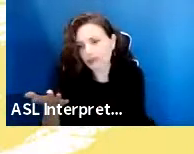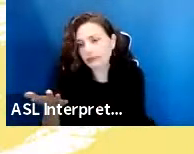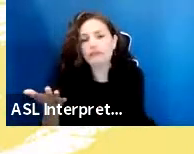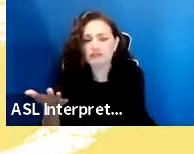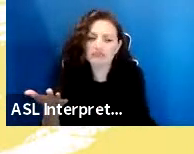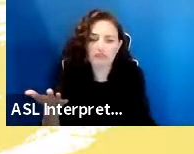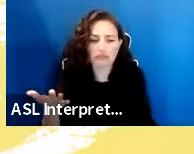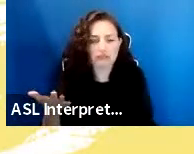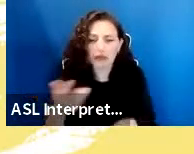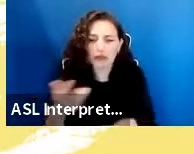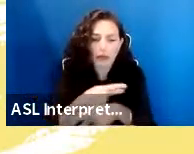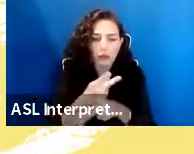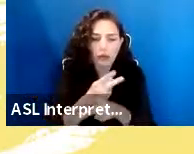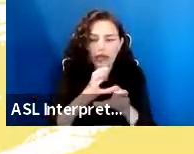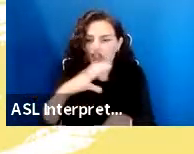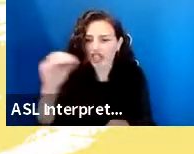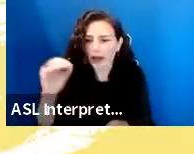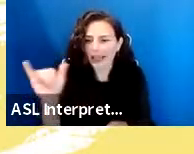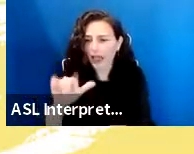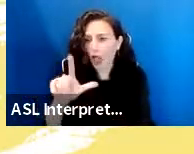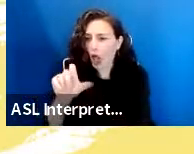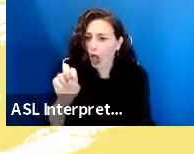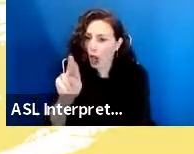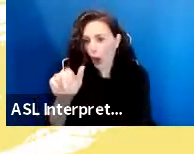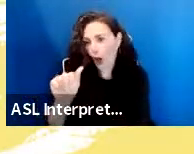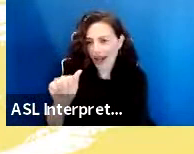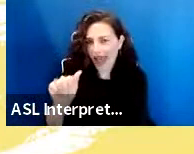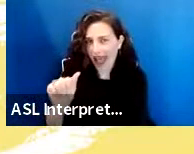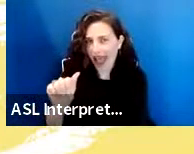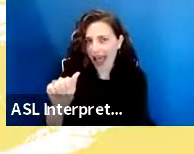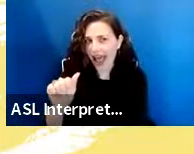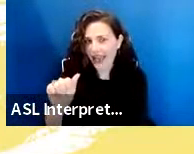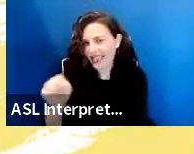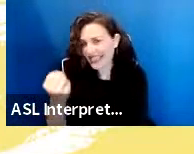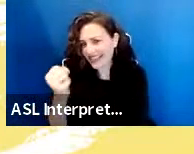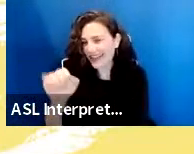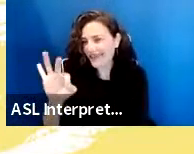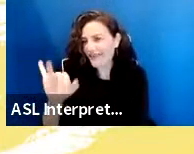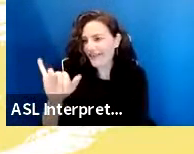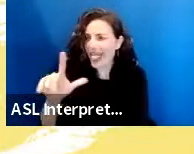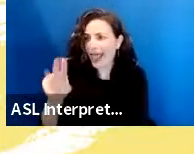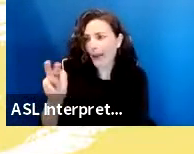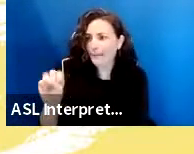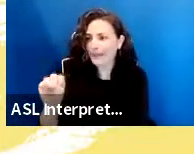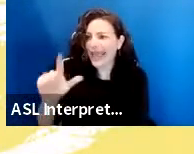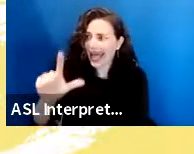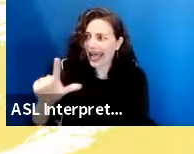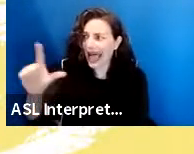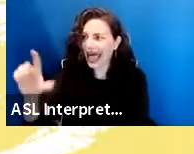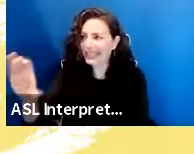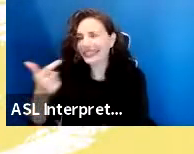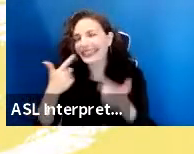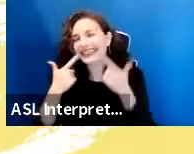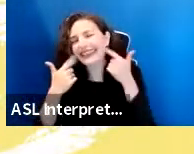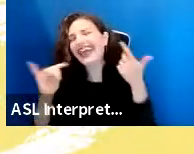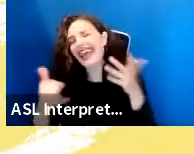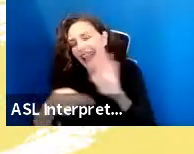production company like Lorna's Films LLC. That can be your production name as well. So be sure to be ready with